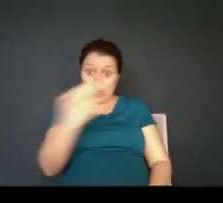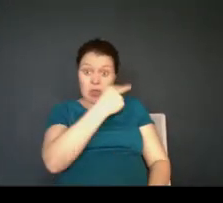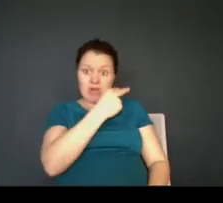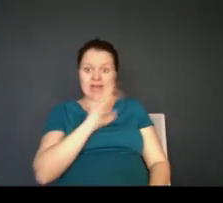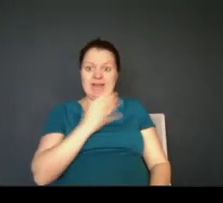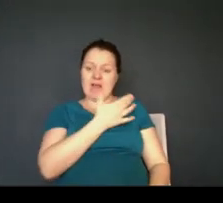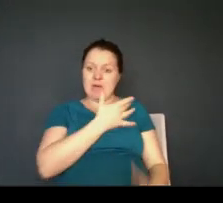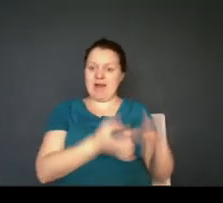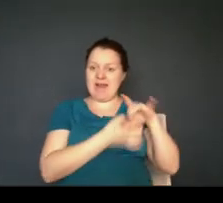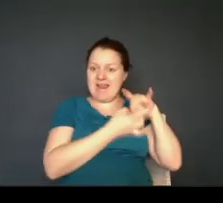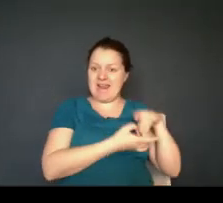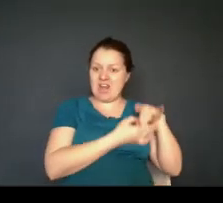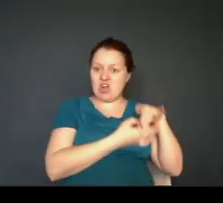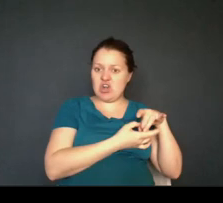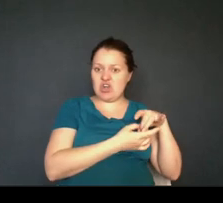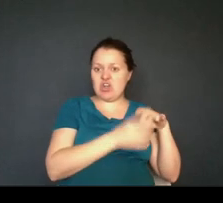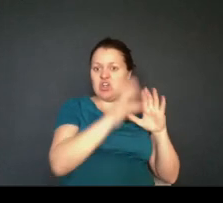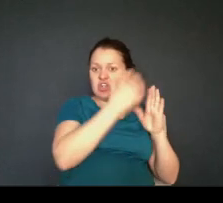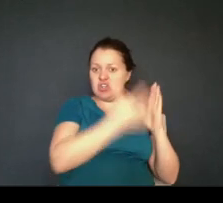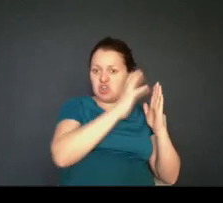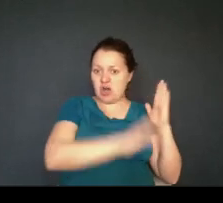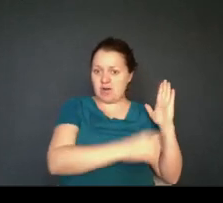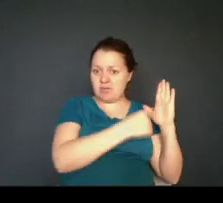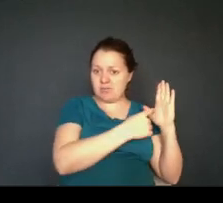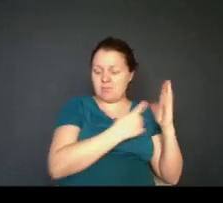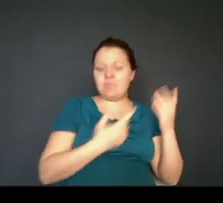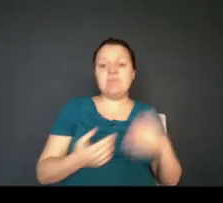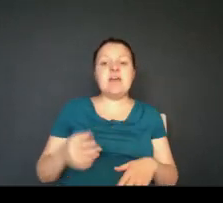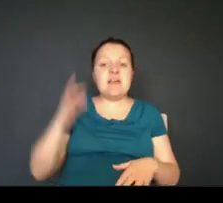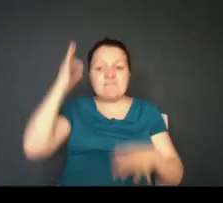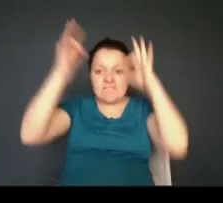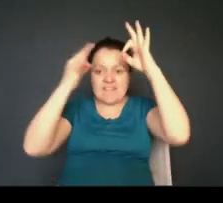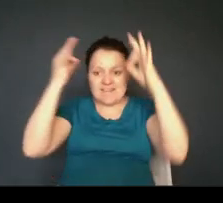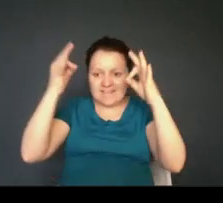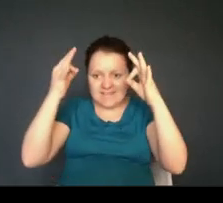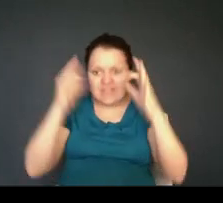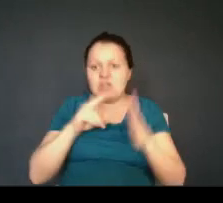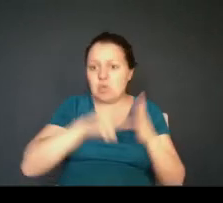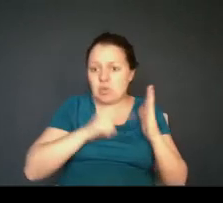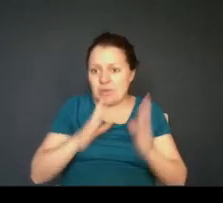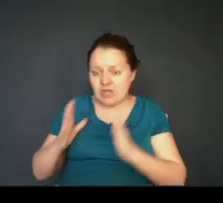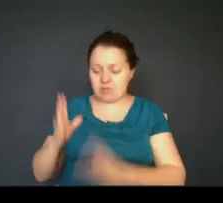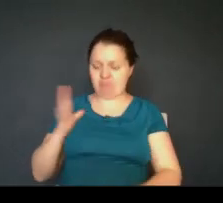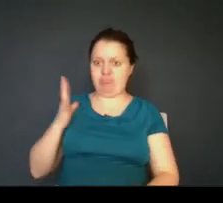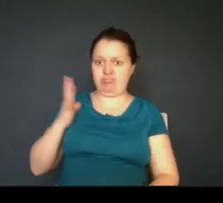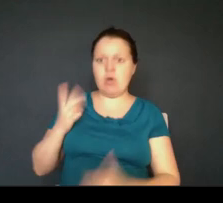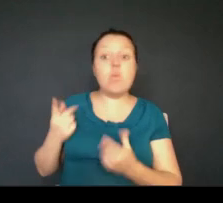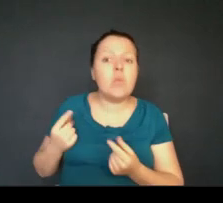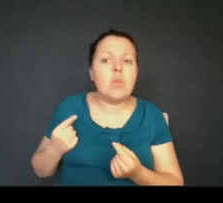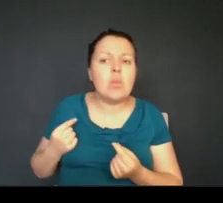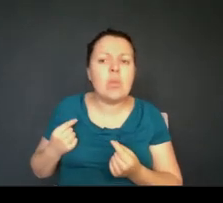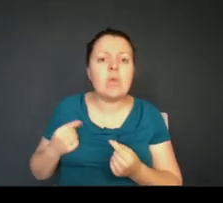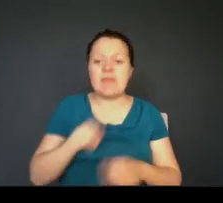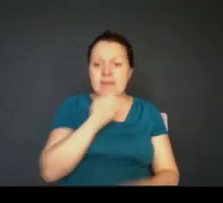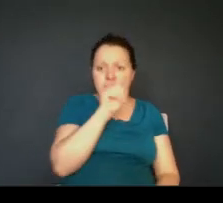of fantasy do. Right? So we've already talked about all these first bullet points, and today we're talking about how